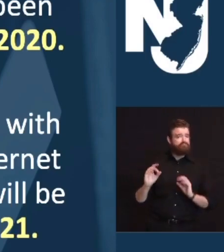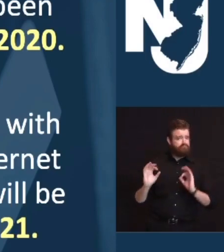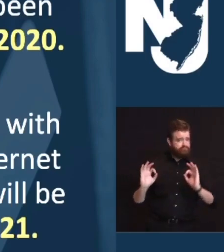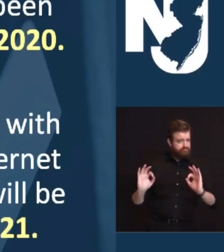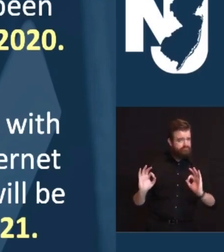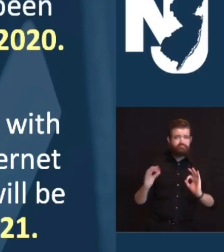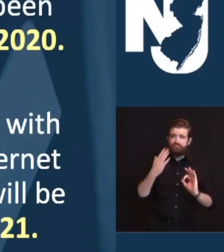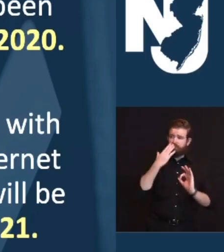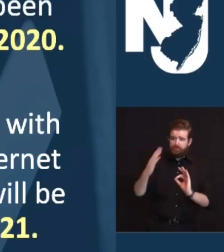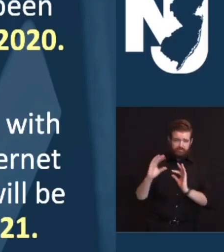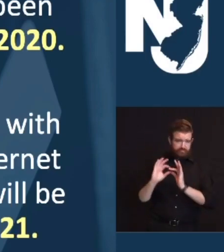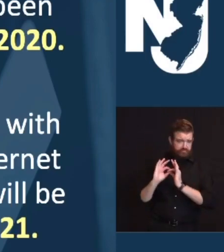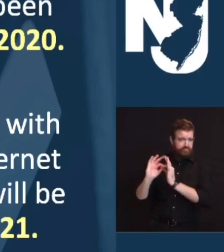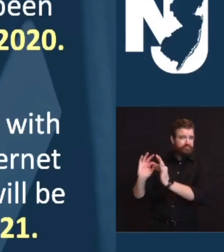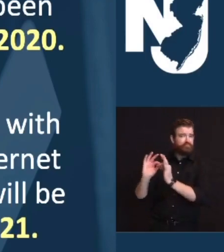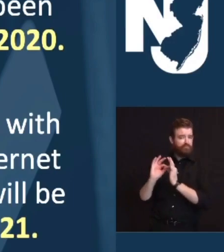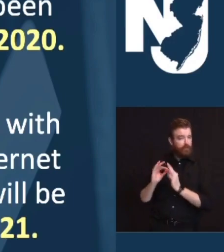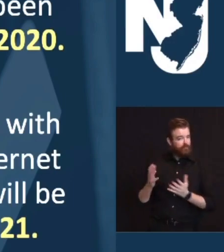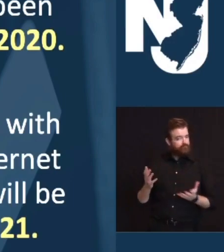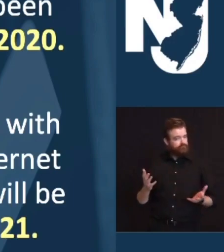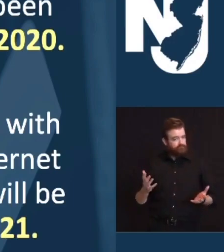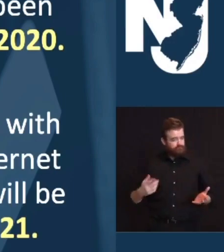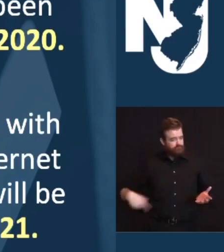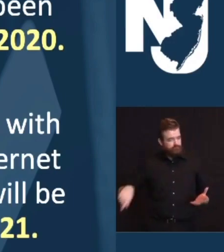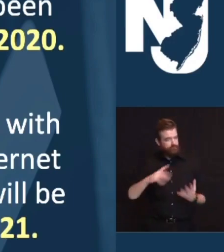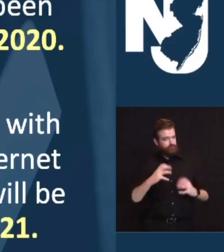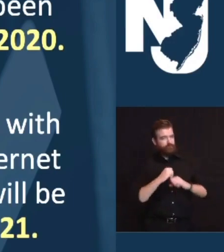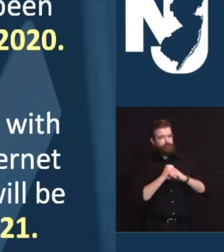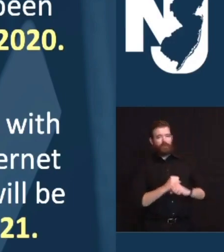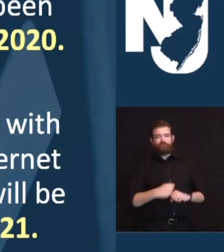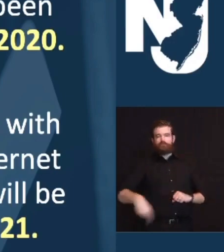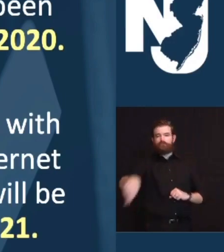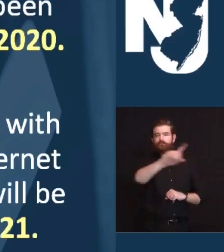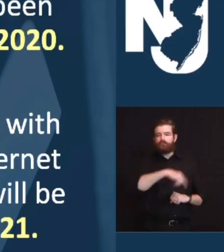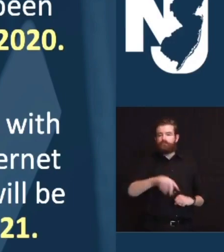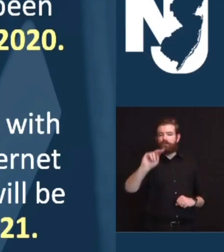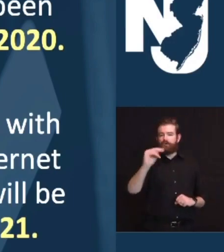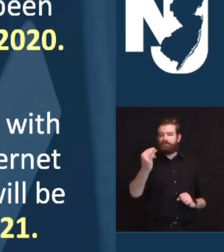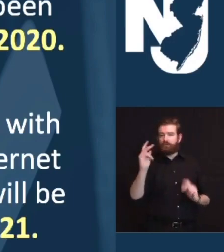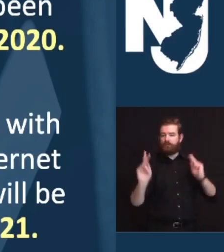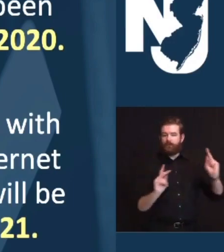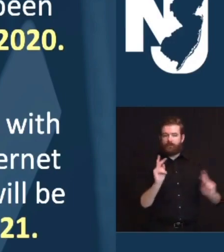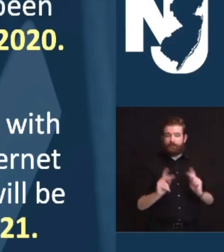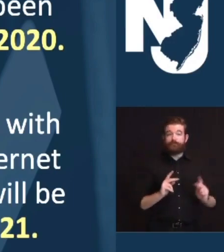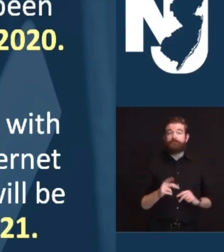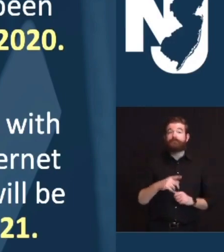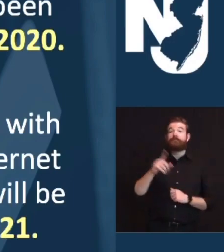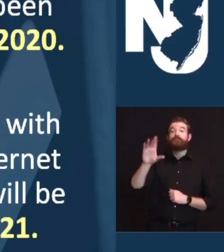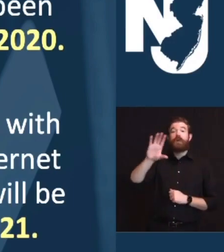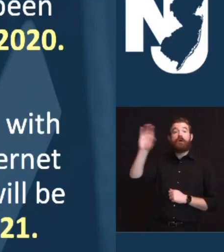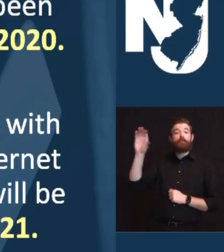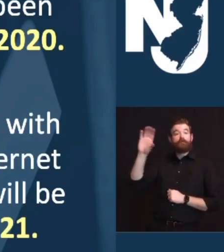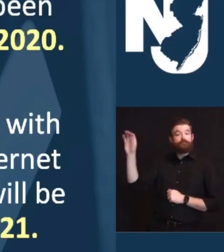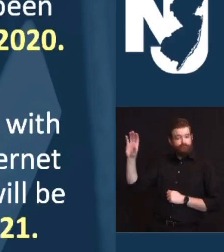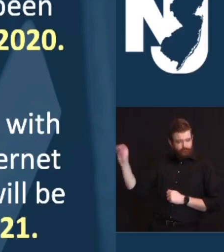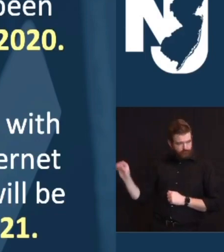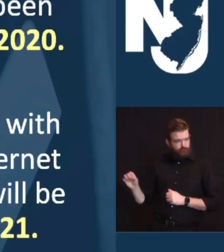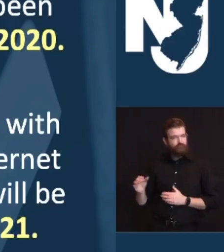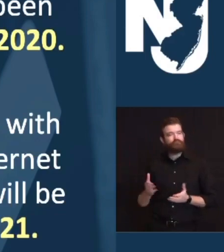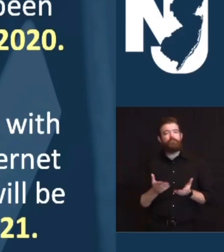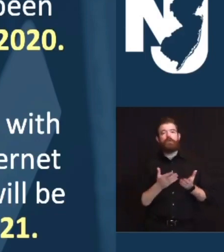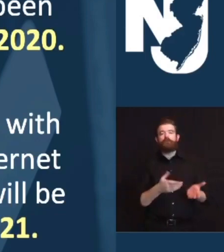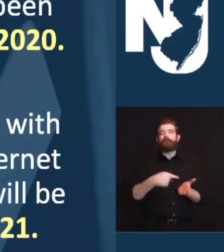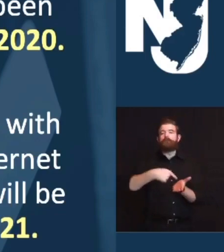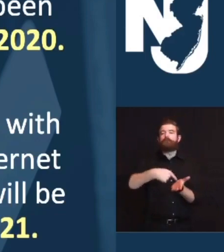residents. Our utility providers are offering payment plans, and I encourage anyone who can start paying down their balances to do